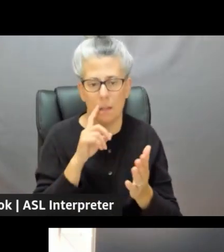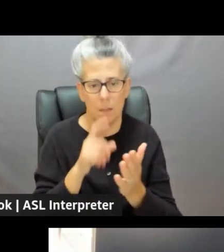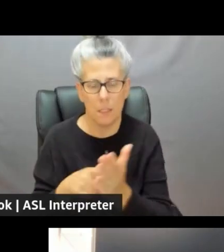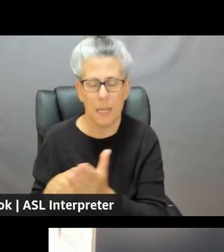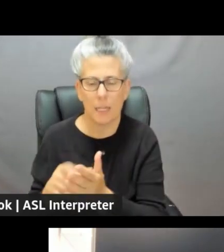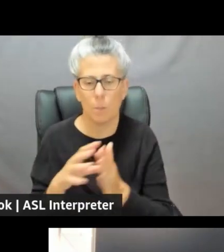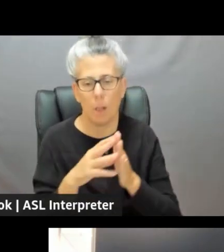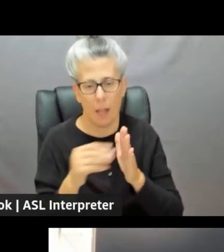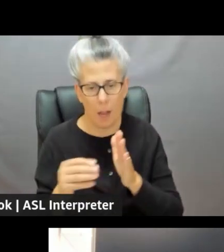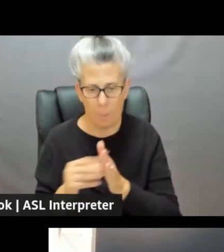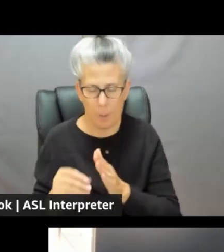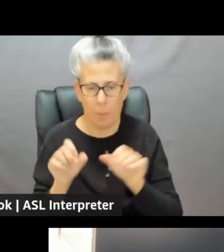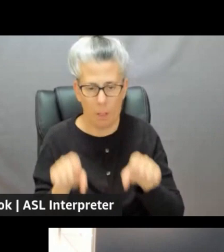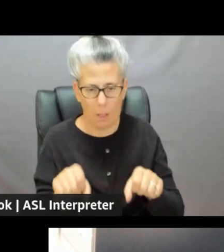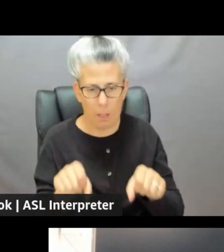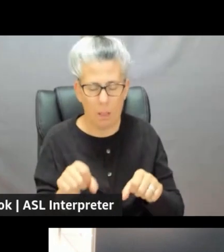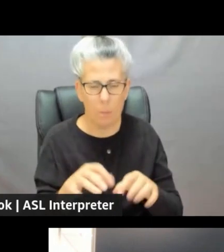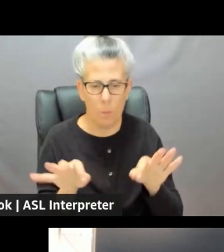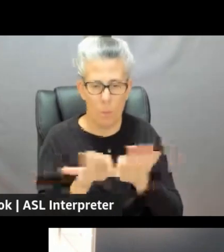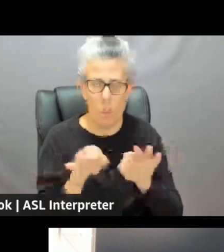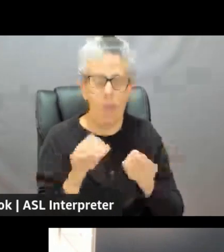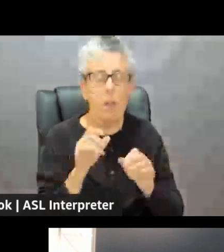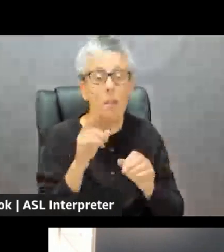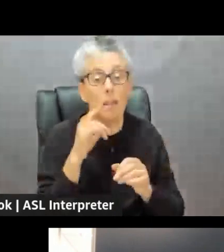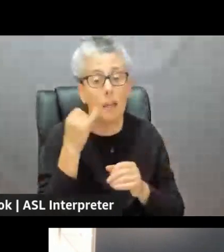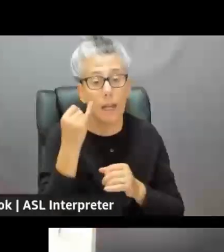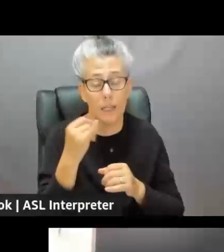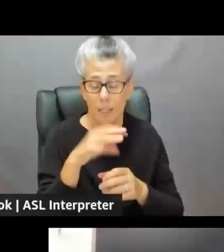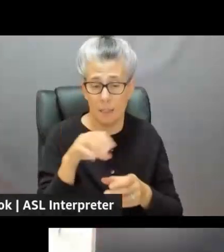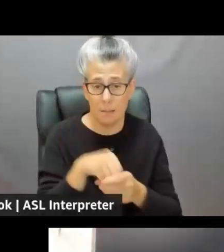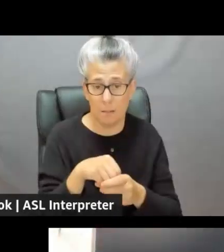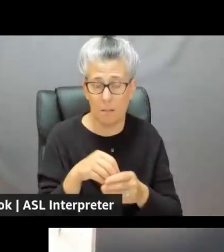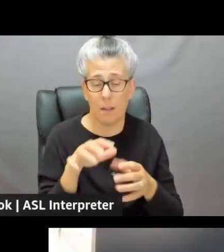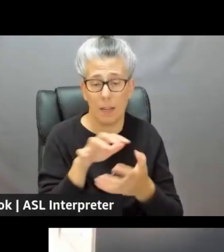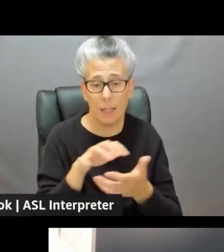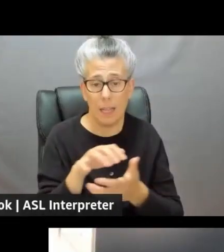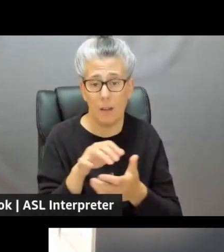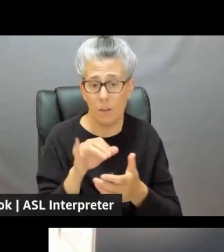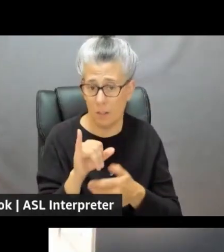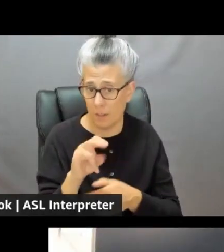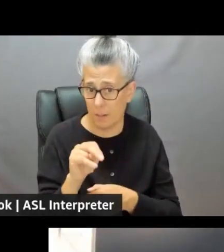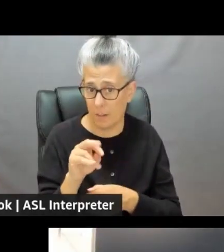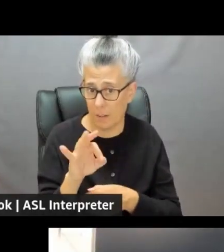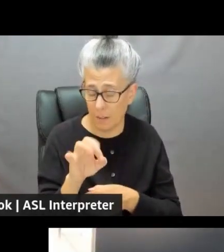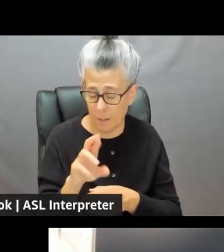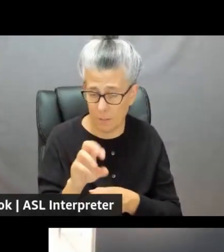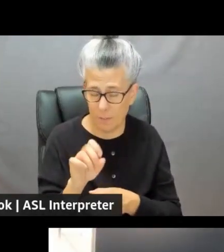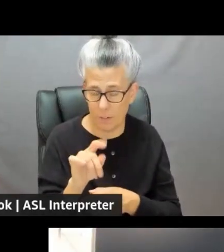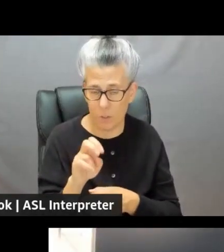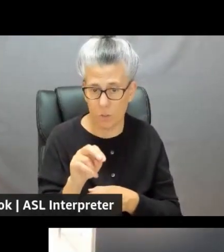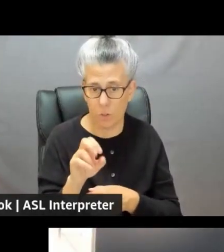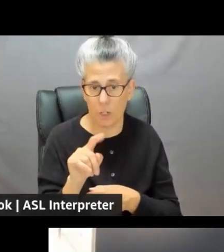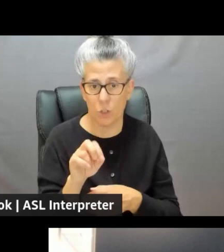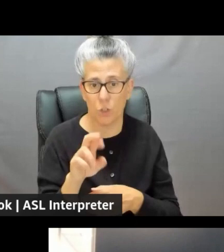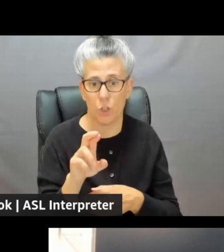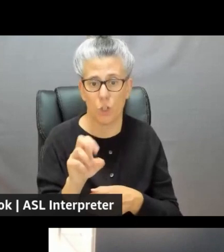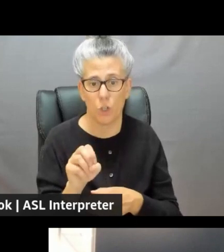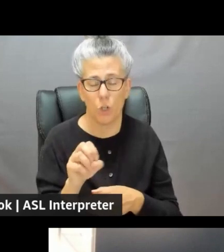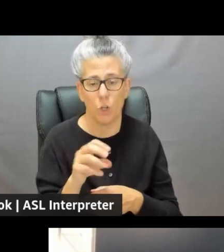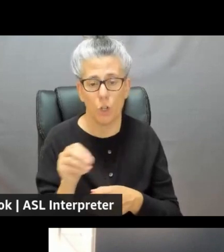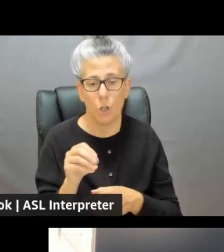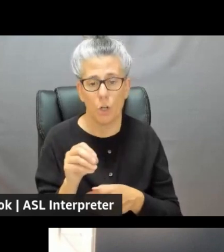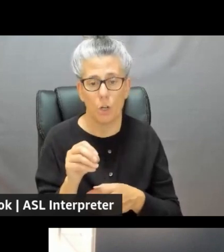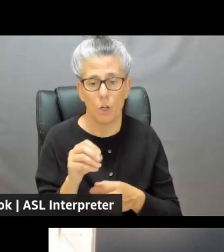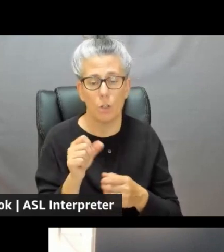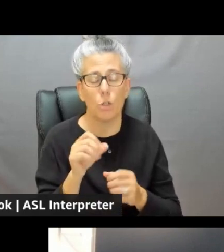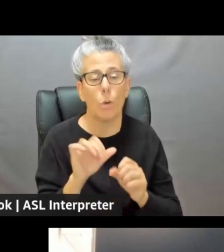that idea of the cloud infrastructure that you have in your mind in a JSON and YAML templating language that you can deploy using our orchestration